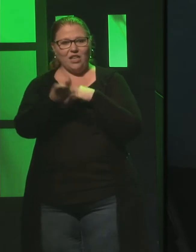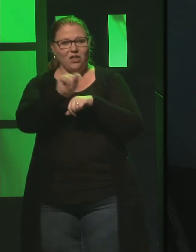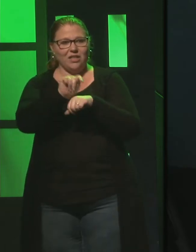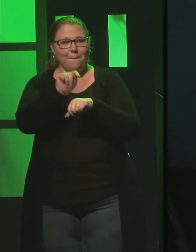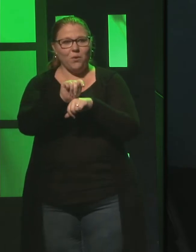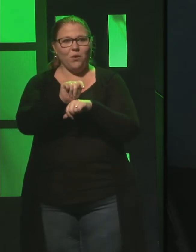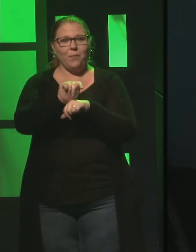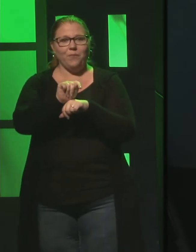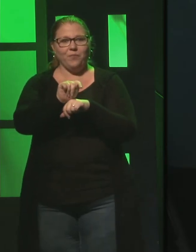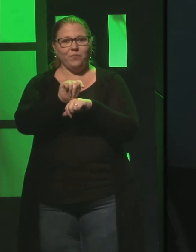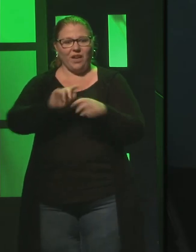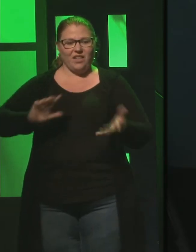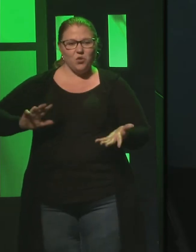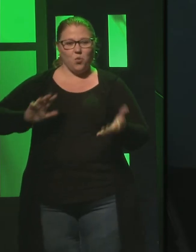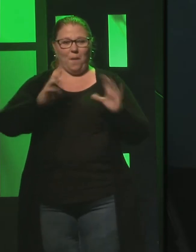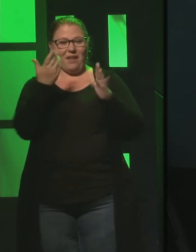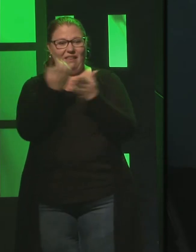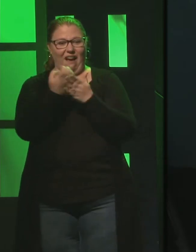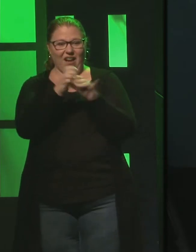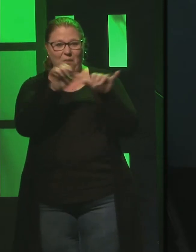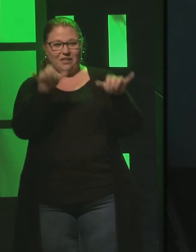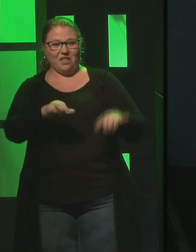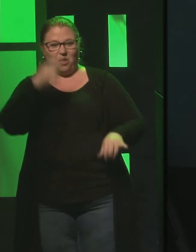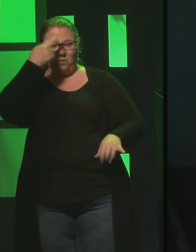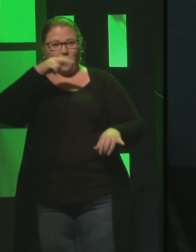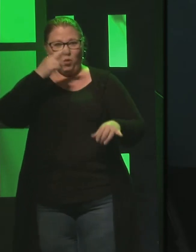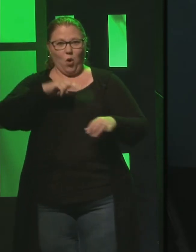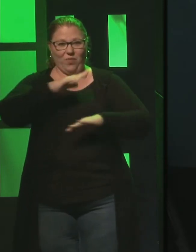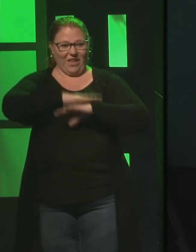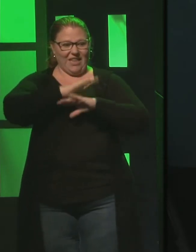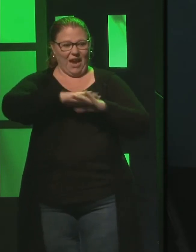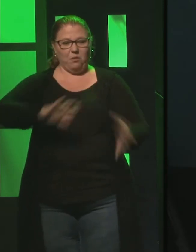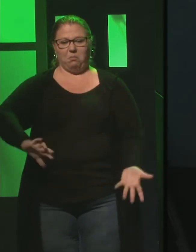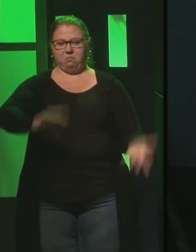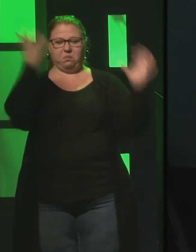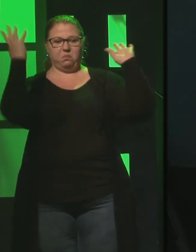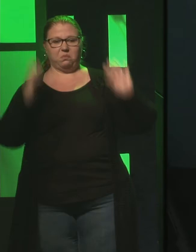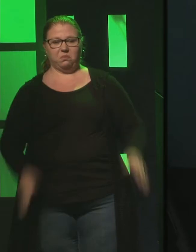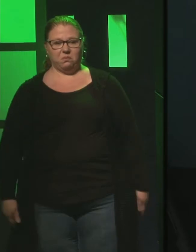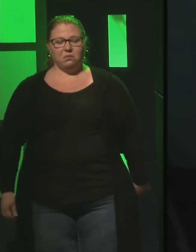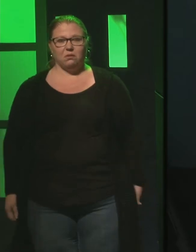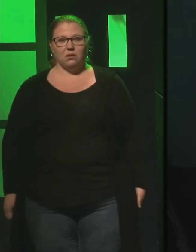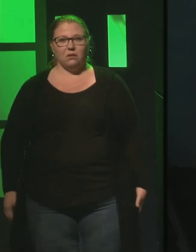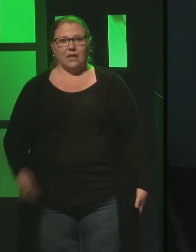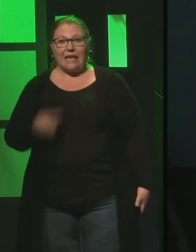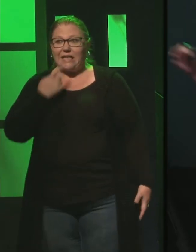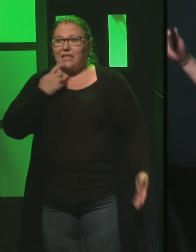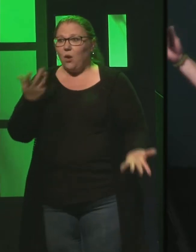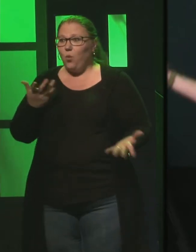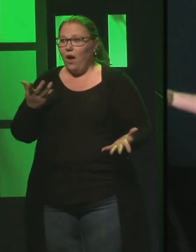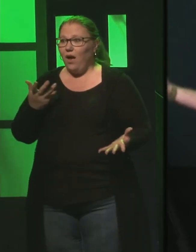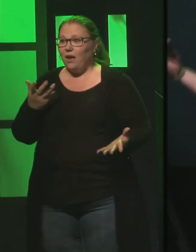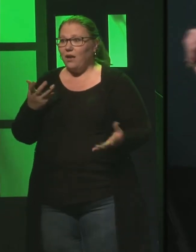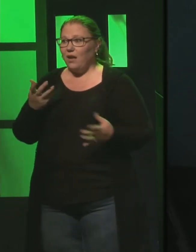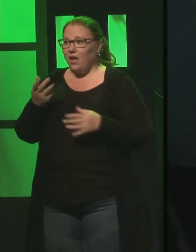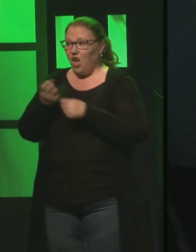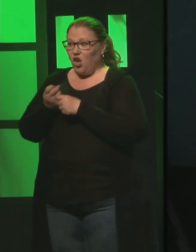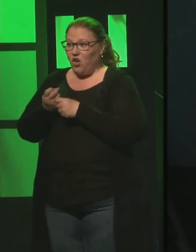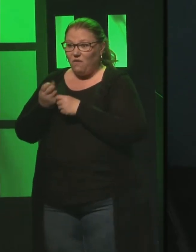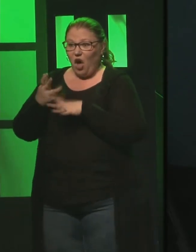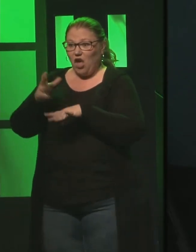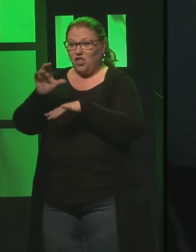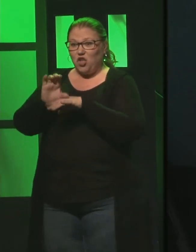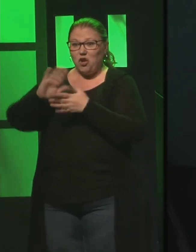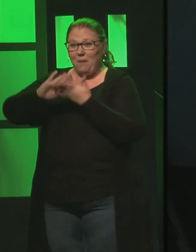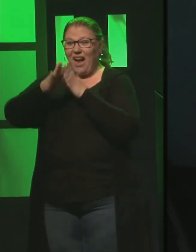he disrupted the economic systems of Rome when he turned over the tables. And he says, you've made this a den of